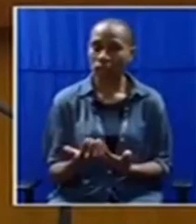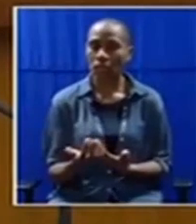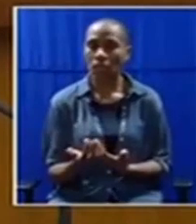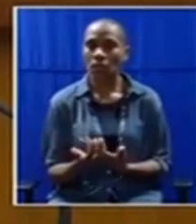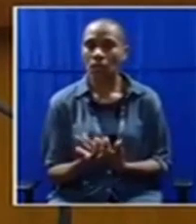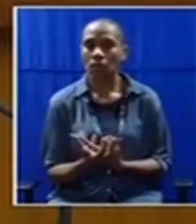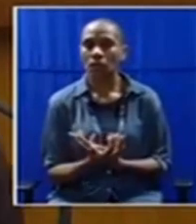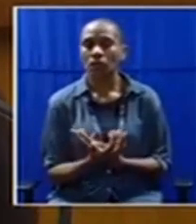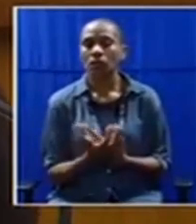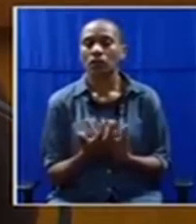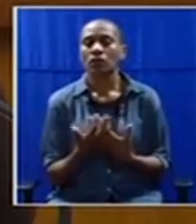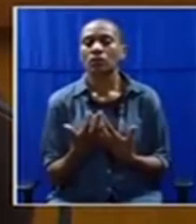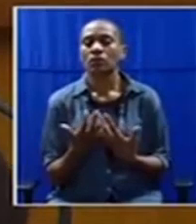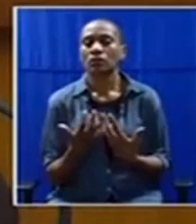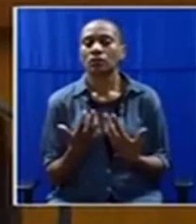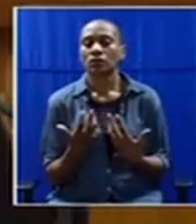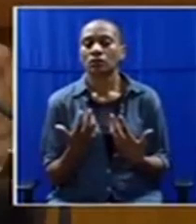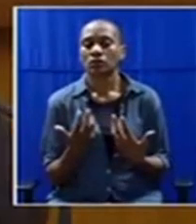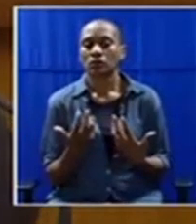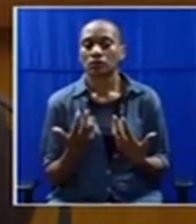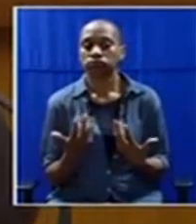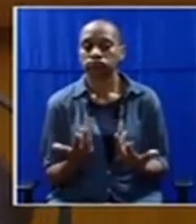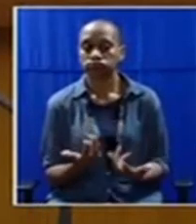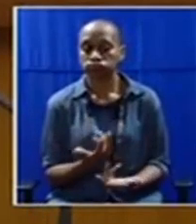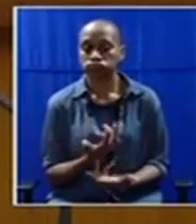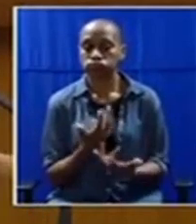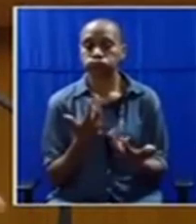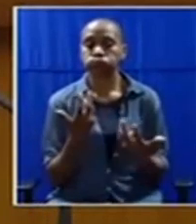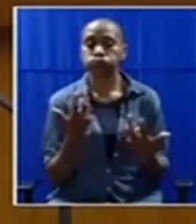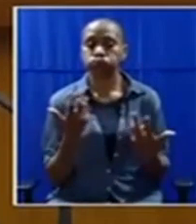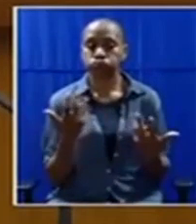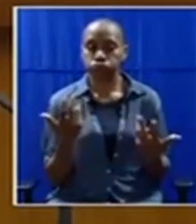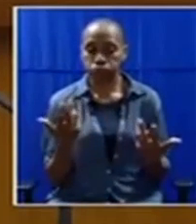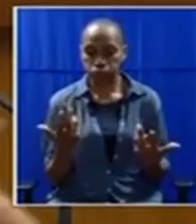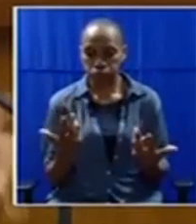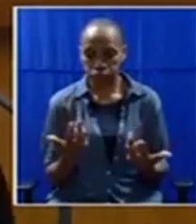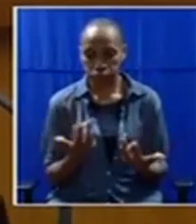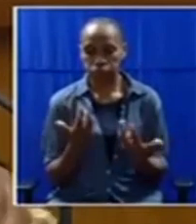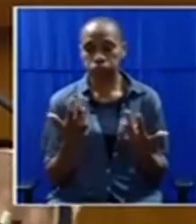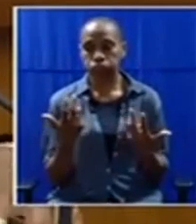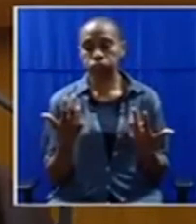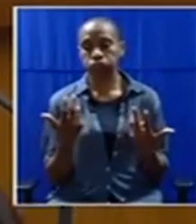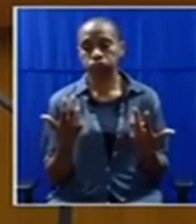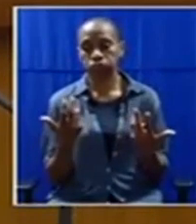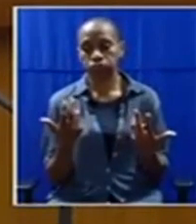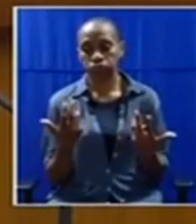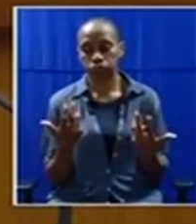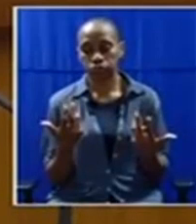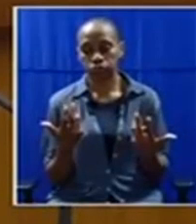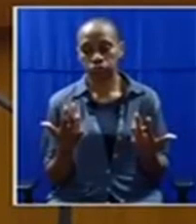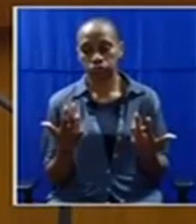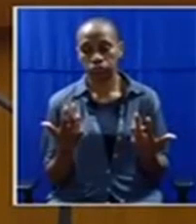athathe timali kulabo bantu noma ku-attach tinvo tabo lebanato ukuze arecover imali ya